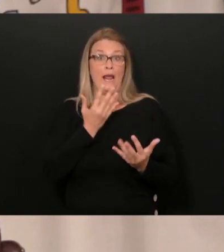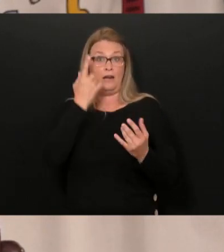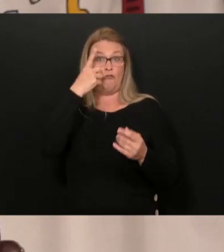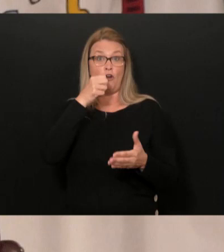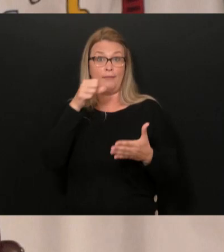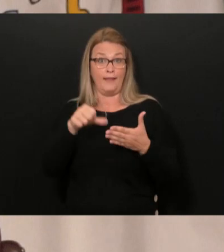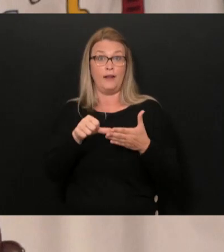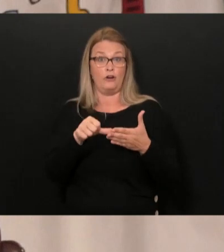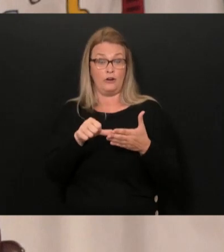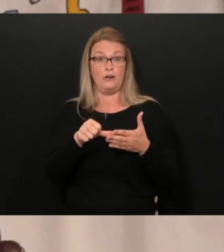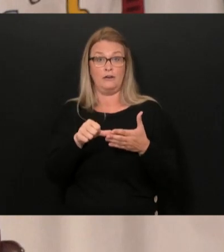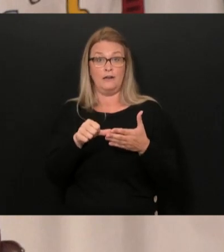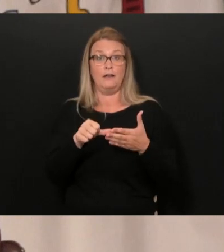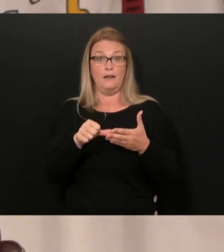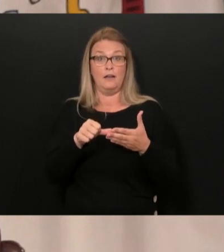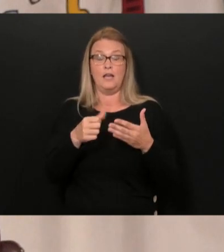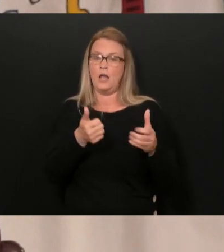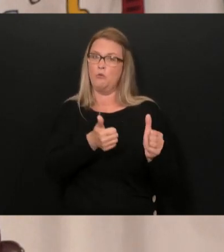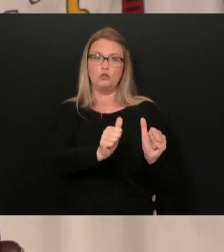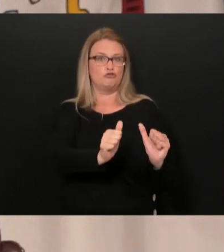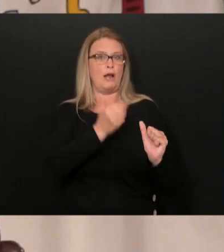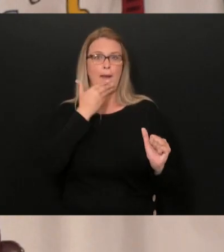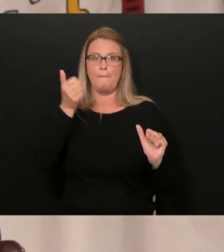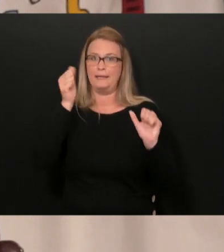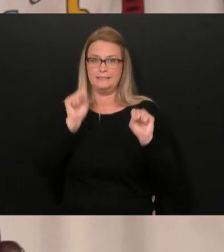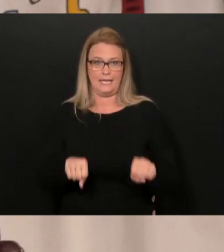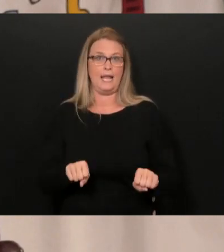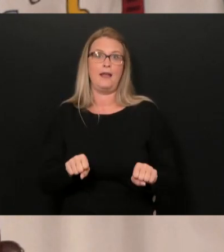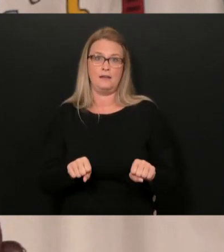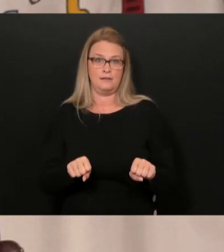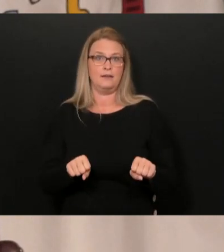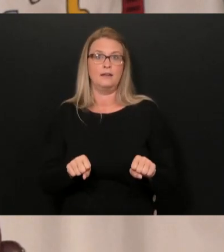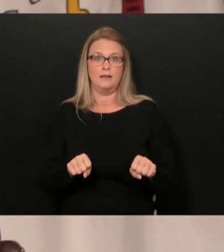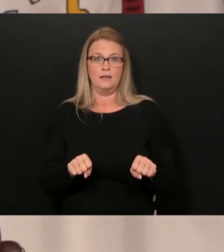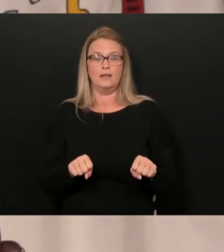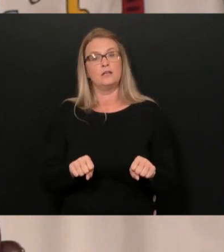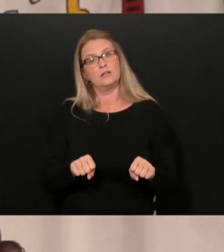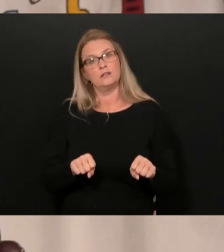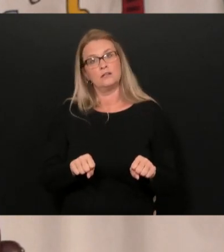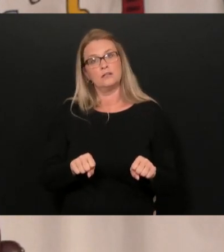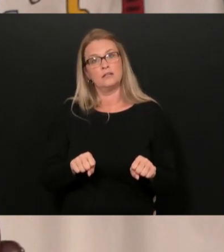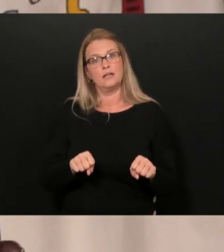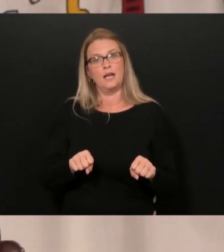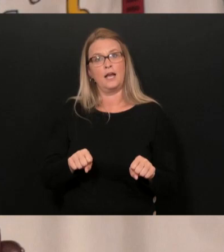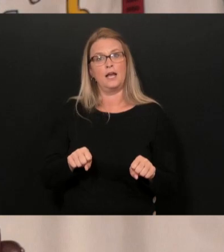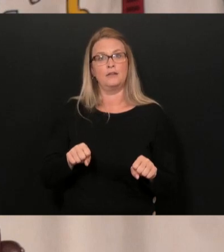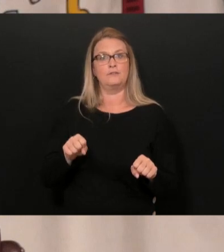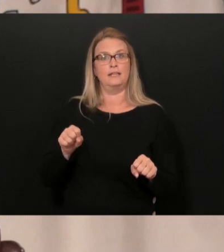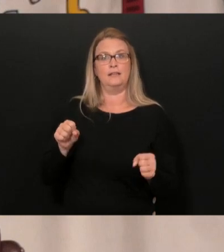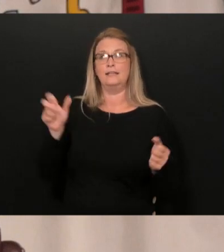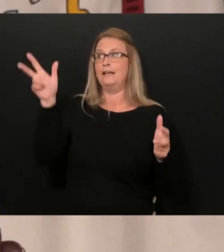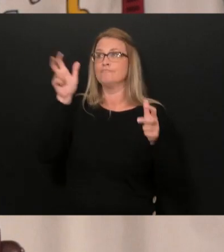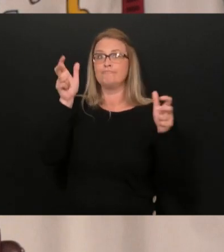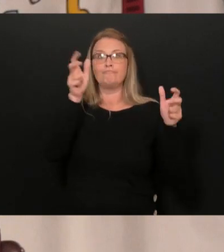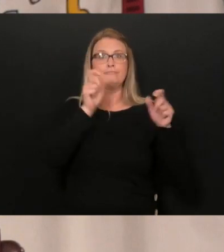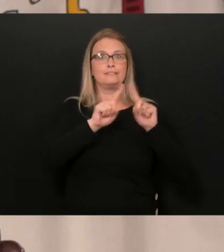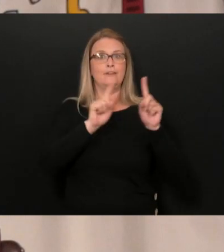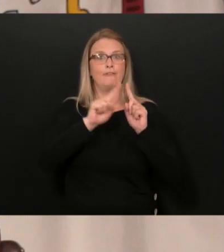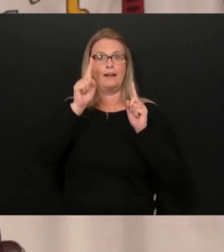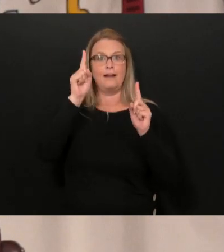know, we're trying as best we can to take, you know, ideas and solicitations from everybody.